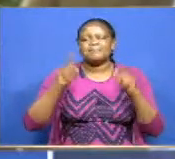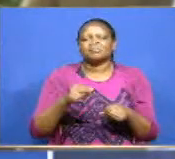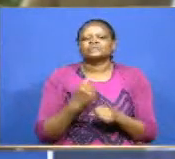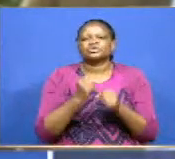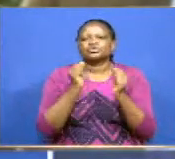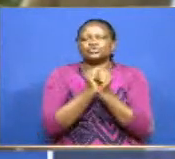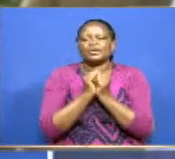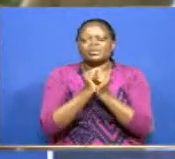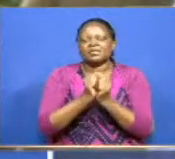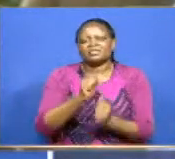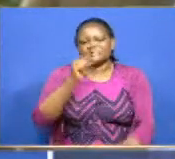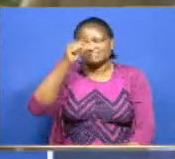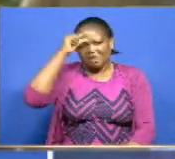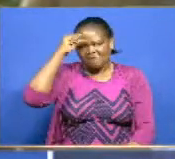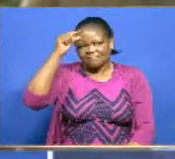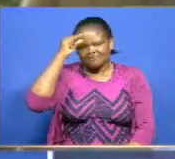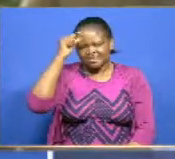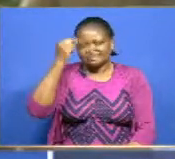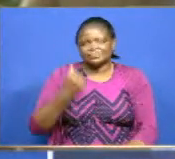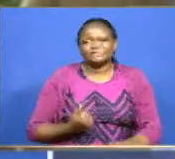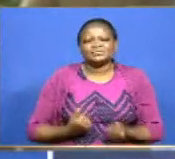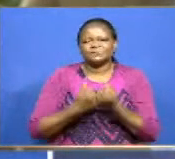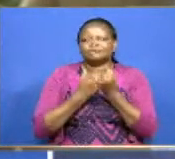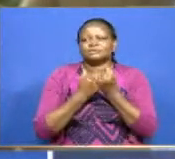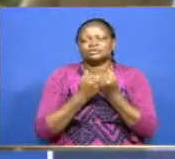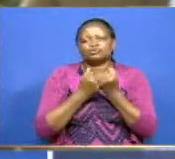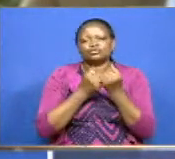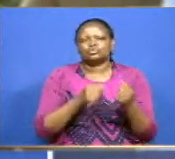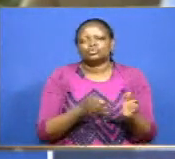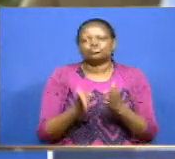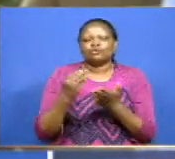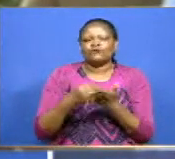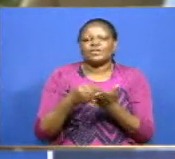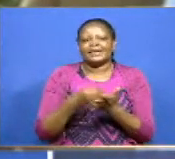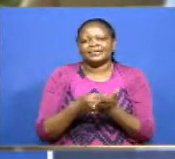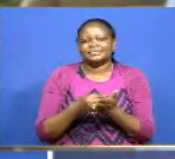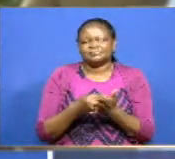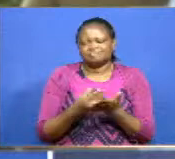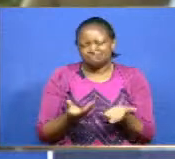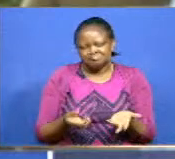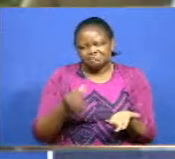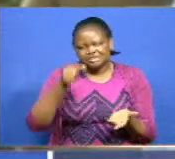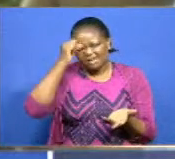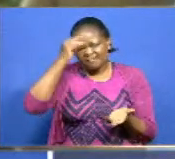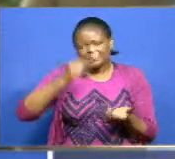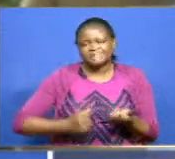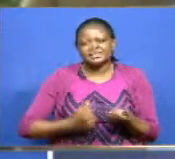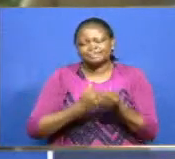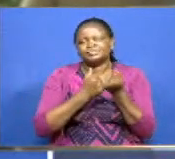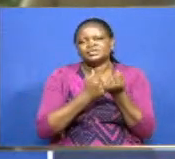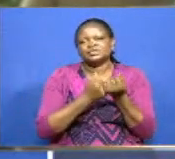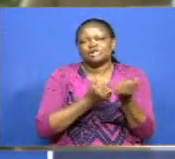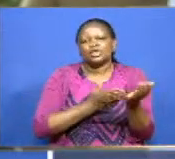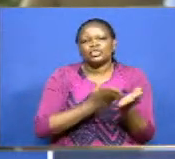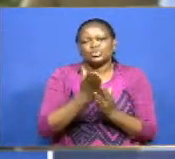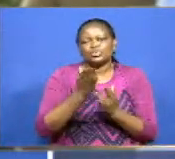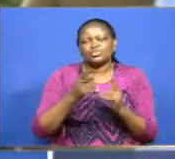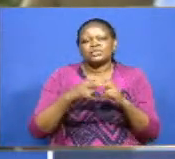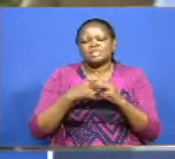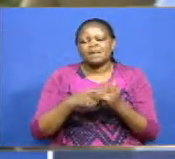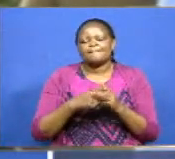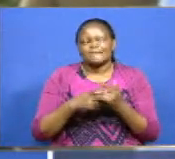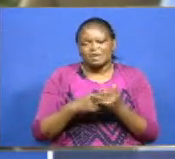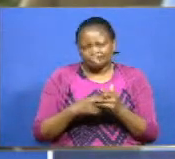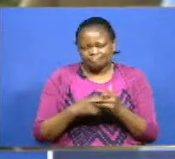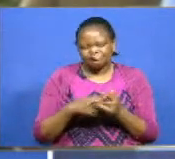The government is supporting through the infrastructure funds, the government is supporting through the repair and maintenance funds